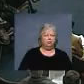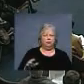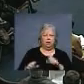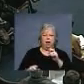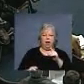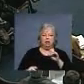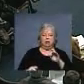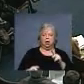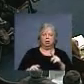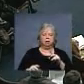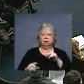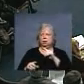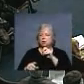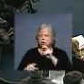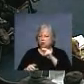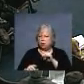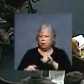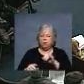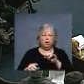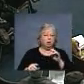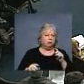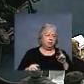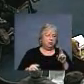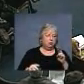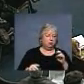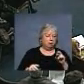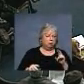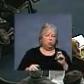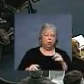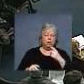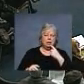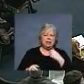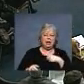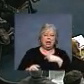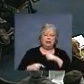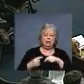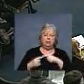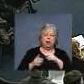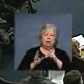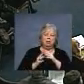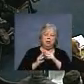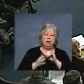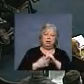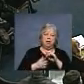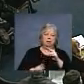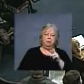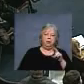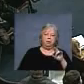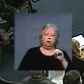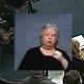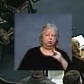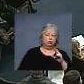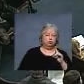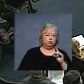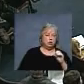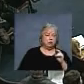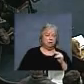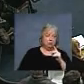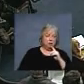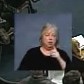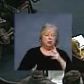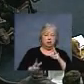Tony, Mr. Moore, tell us about the meetings that Mr. Richardson has had with the neighborhood since we deferred